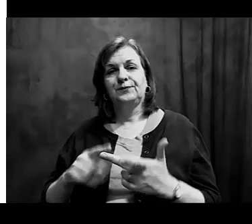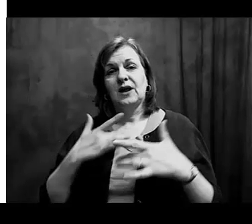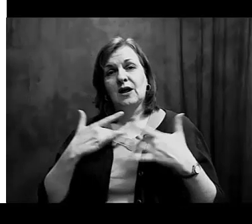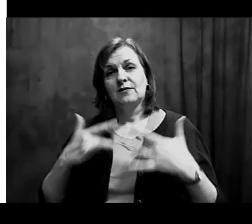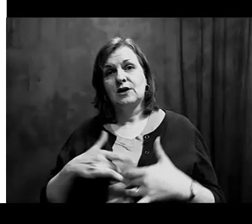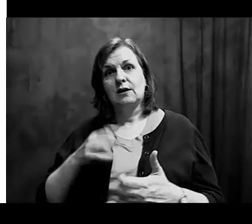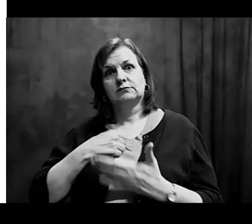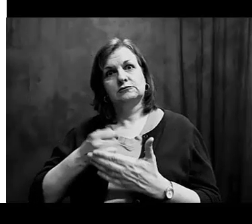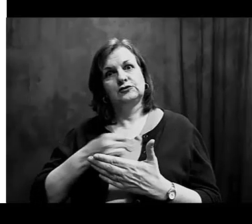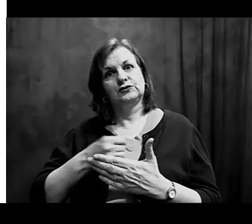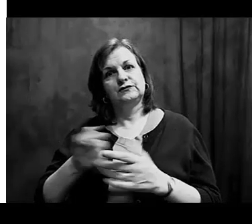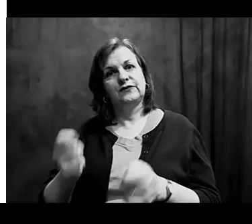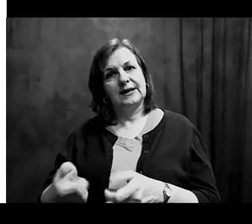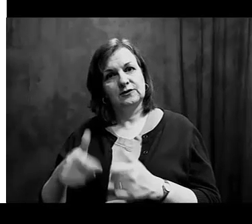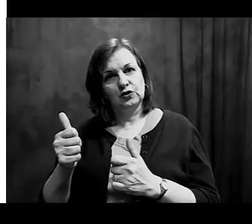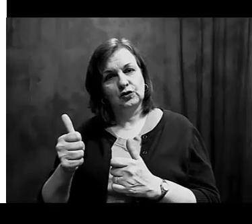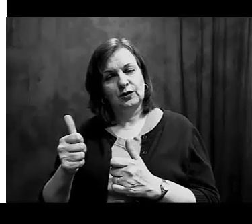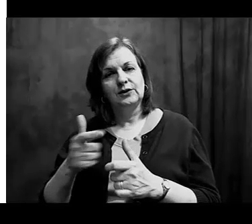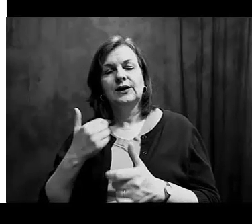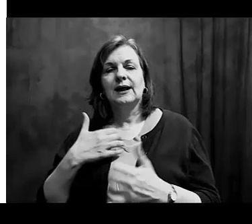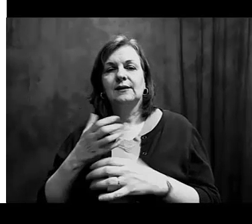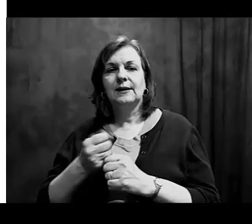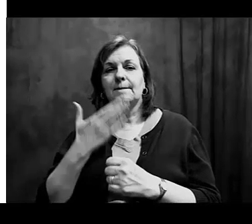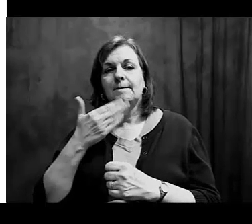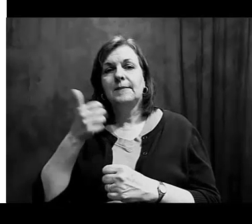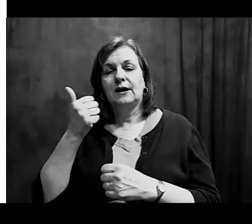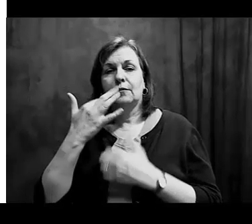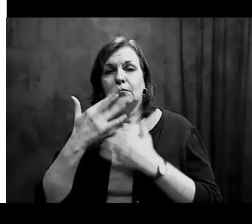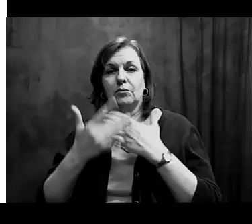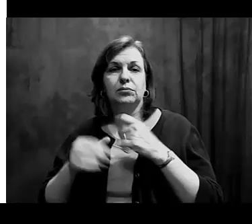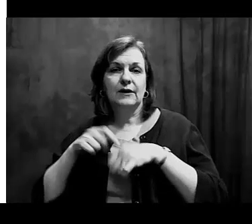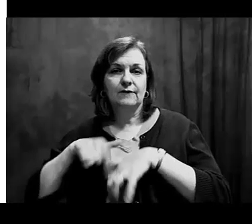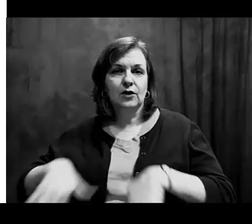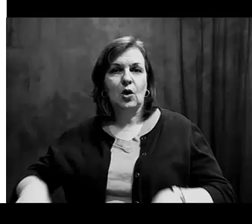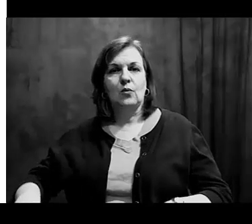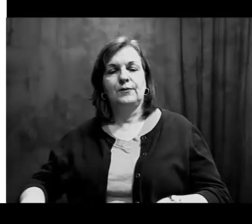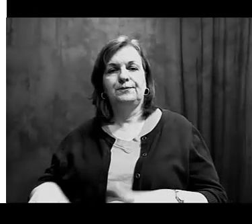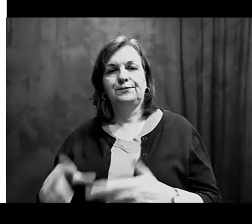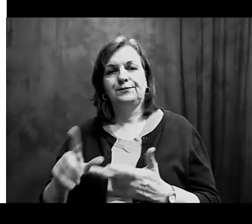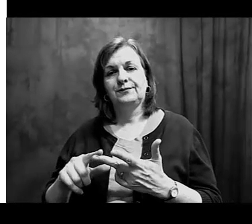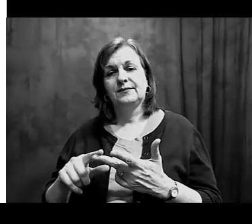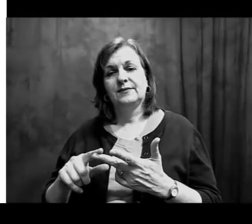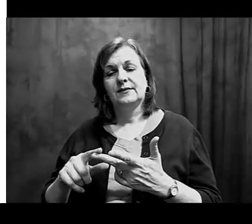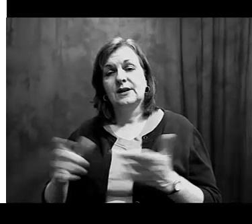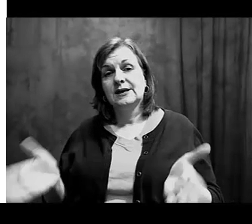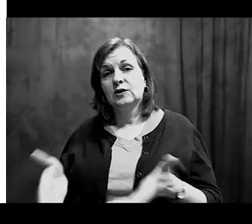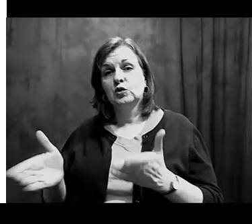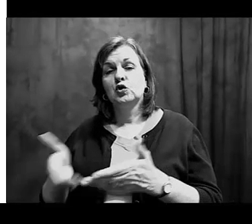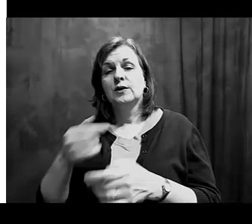We're increasing your heart rate, so we're getting better blood flow and blood circulation.